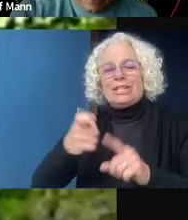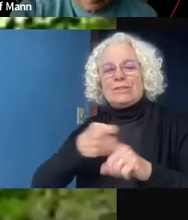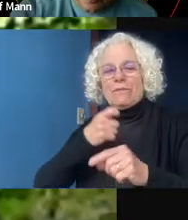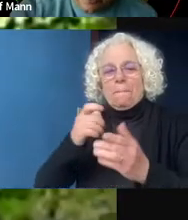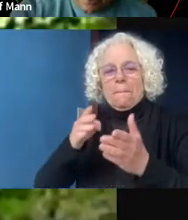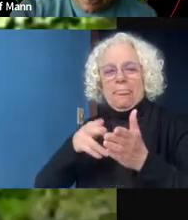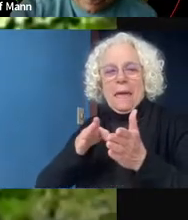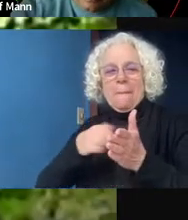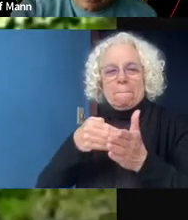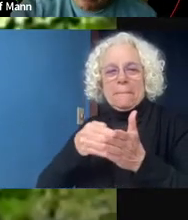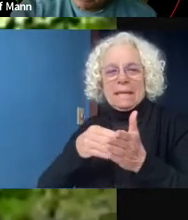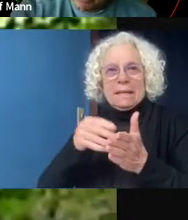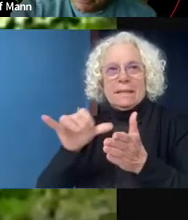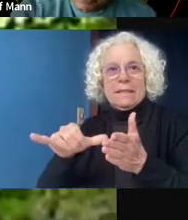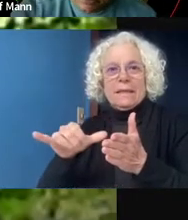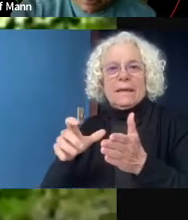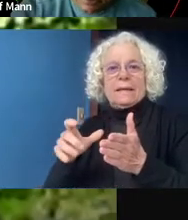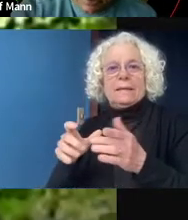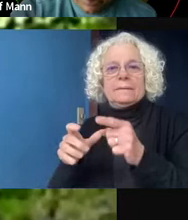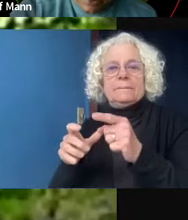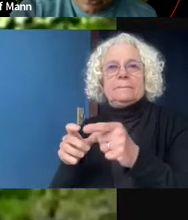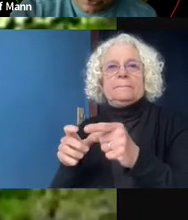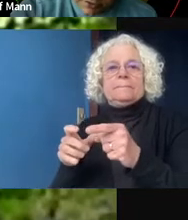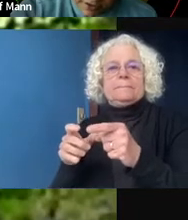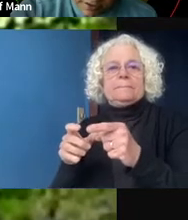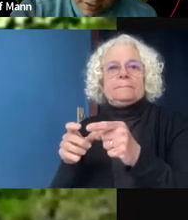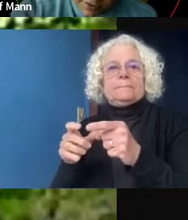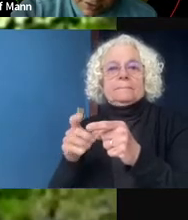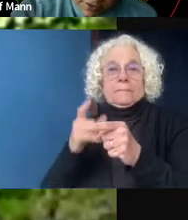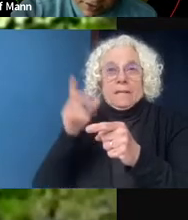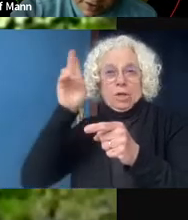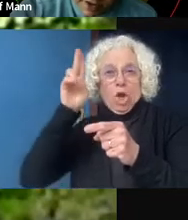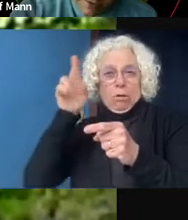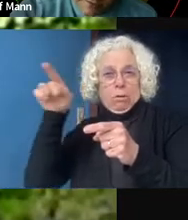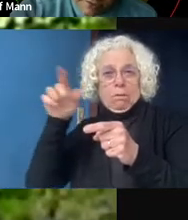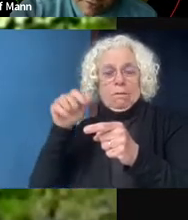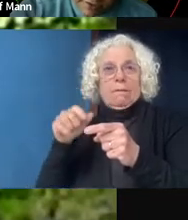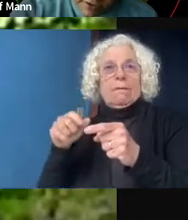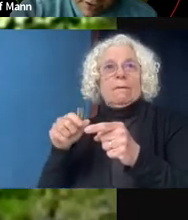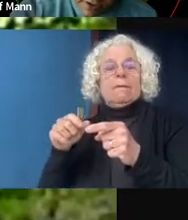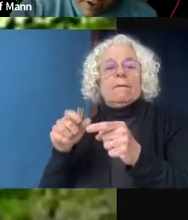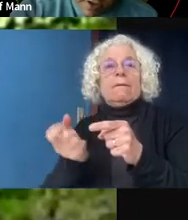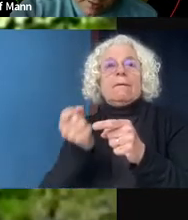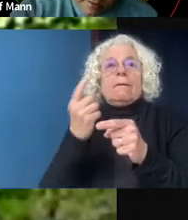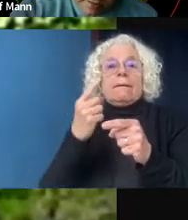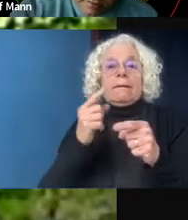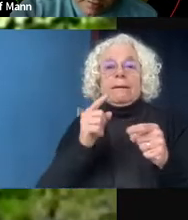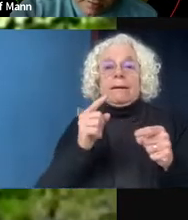right now, it's not being cleaned actually, there's three areas that are actively